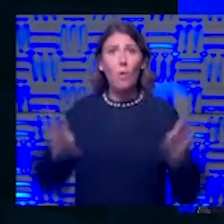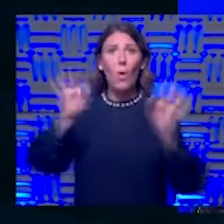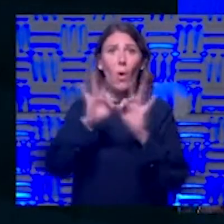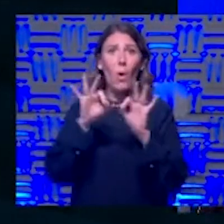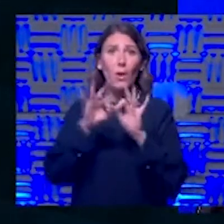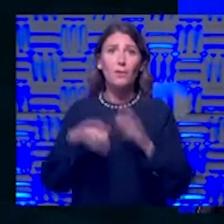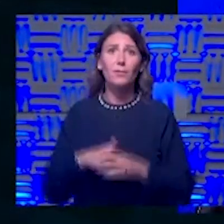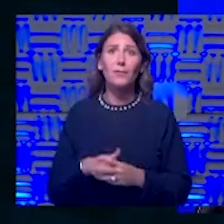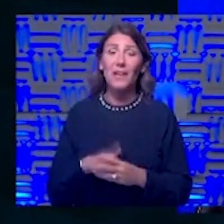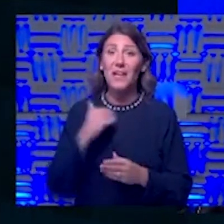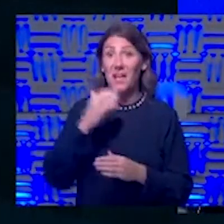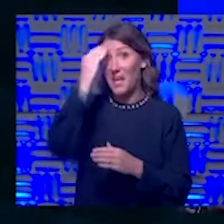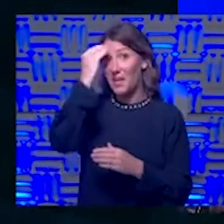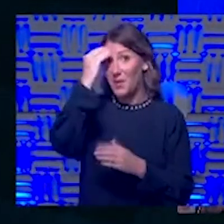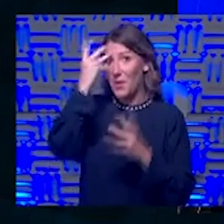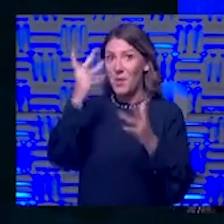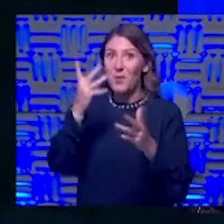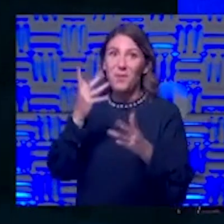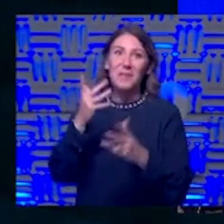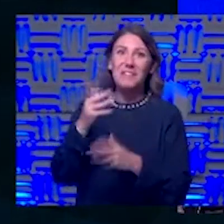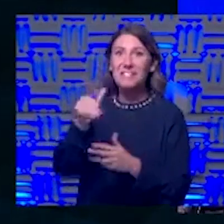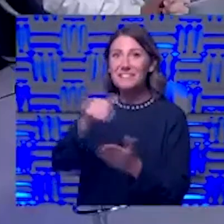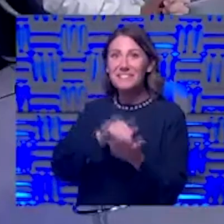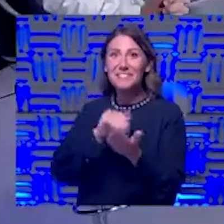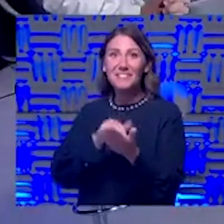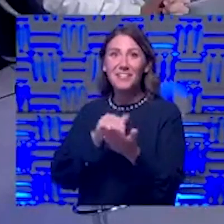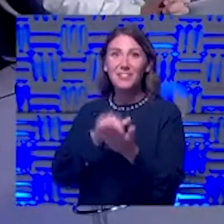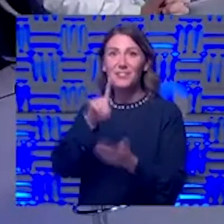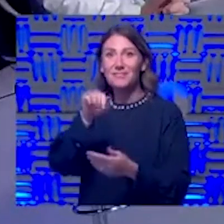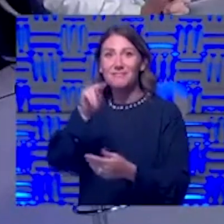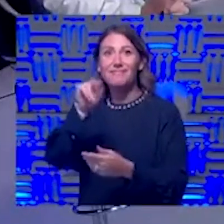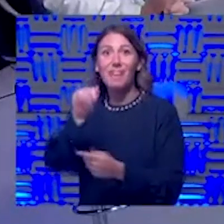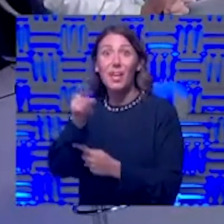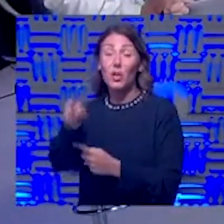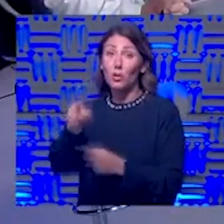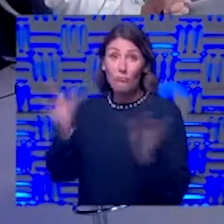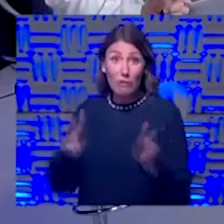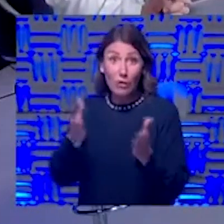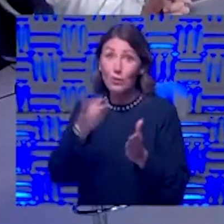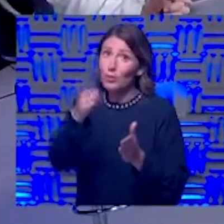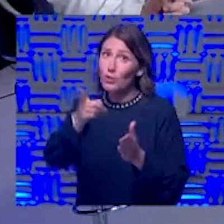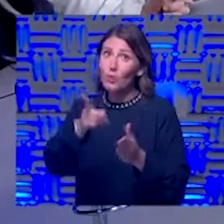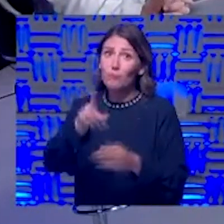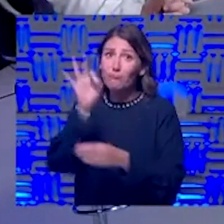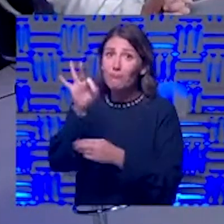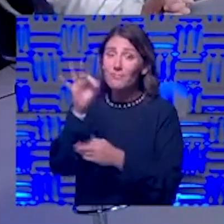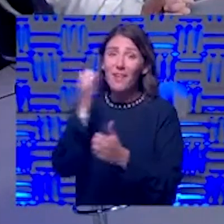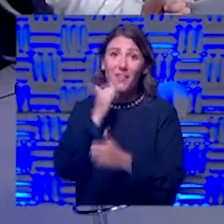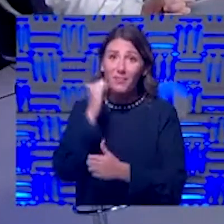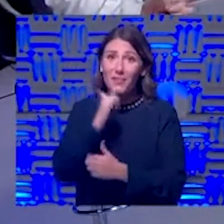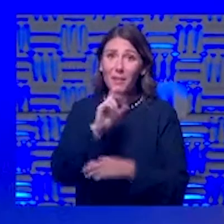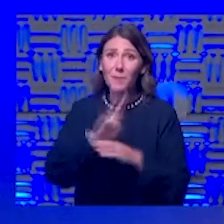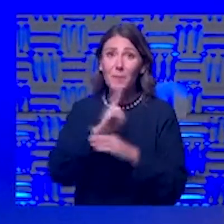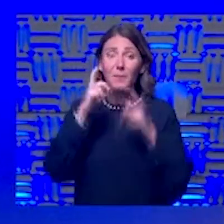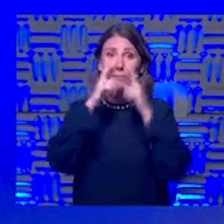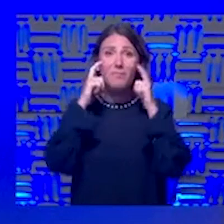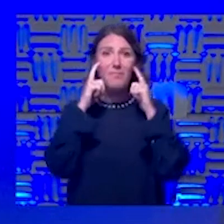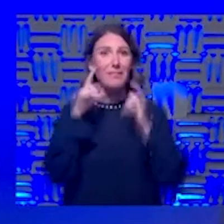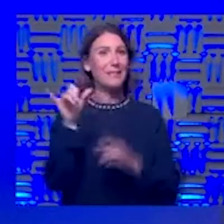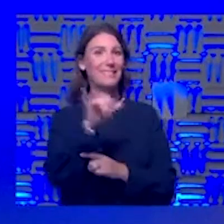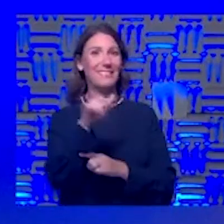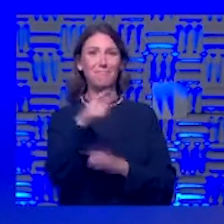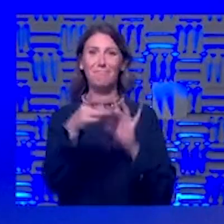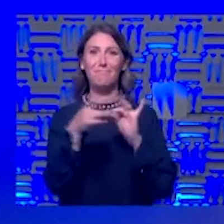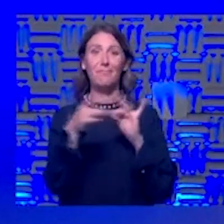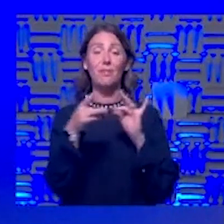drives down masks more than you do every single day. Are you encouraged by this? What do you expect to see from it? Yeah, no, I think it's good. I think just as Dr. Ellerbeck was talking